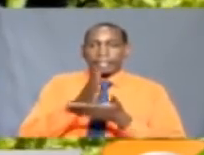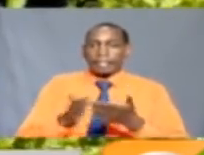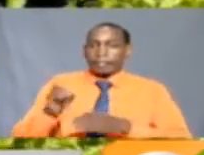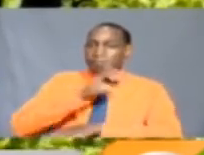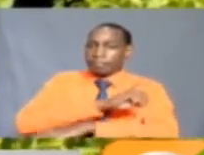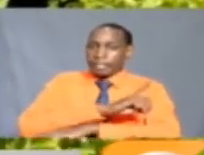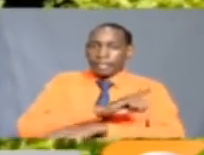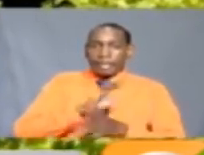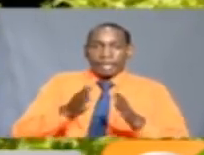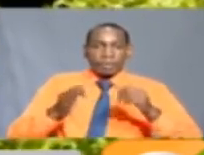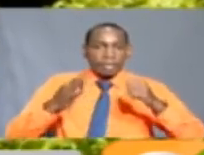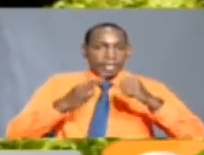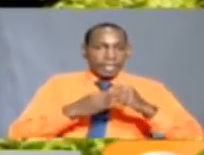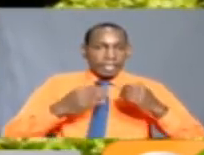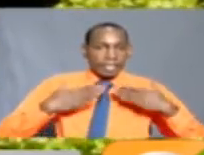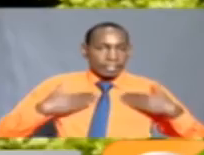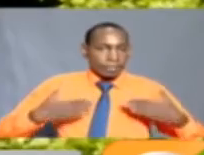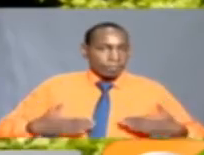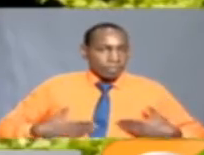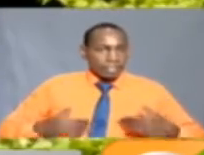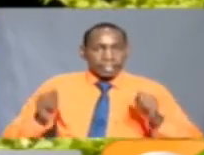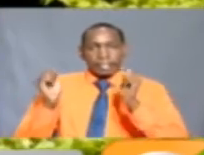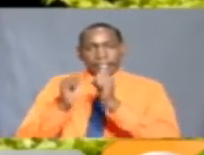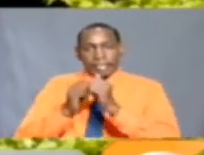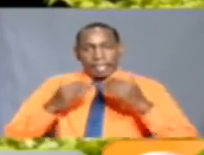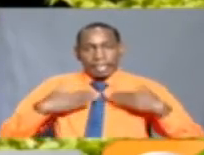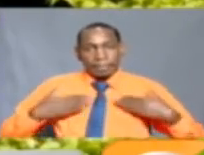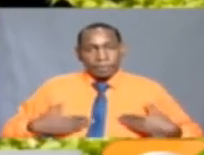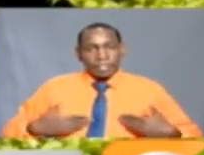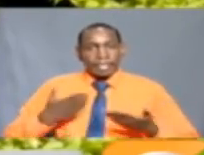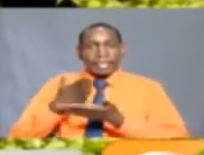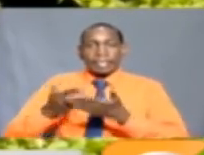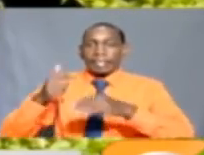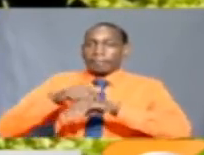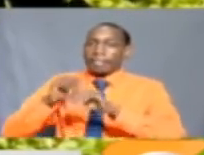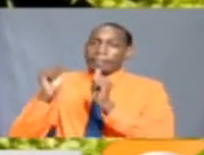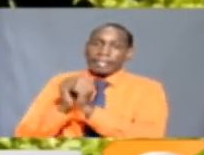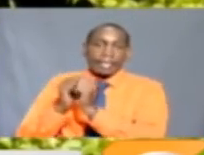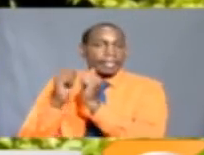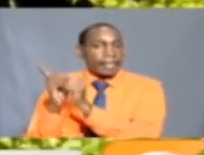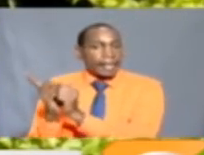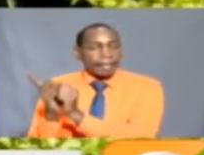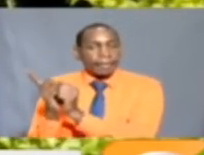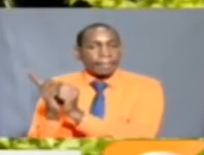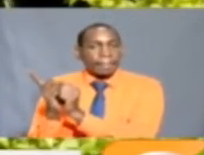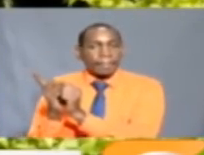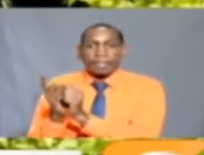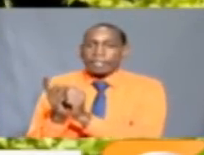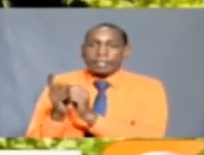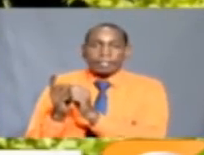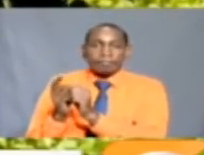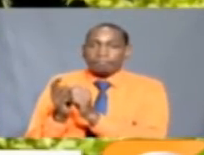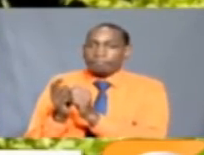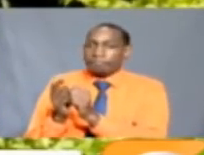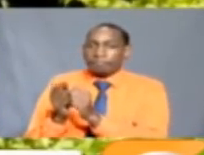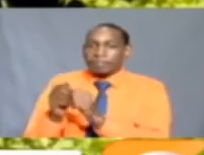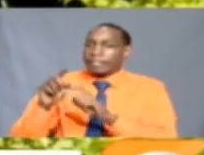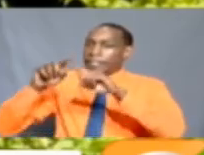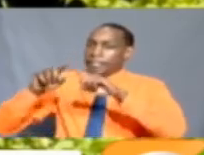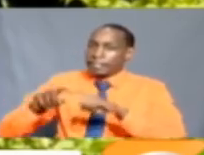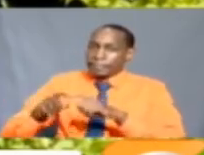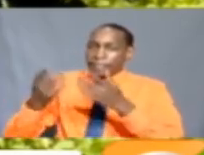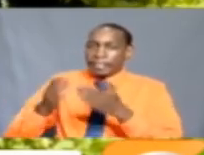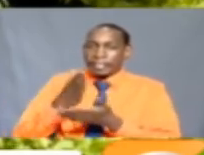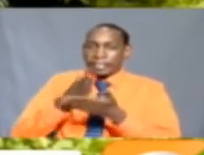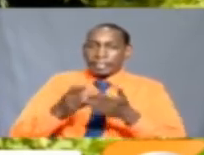nane, kumi, ama sometimes 10, 11. Inalingana na saa zingine postmortem